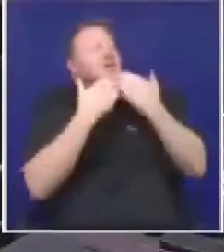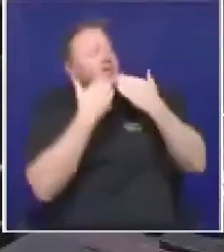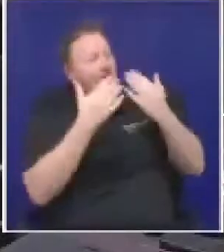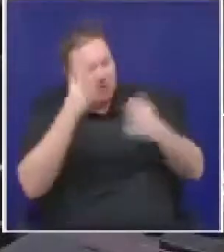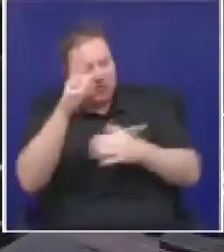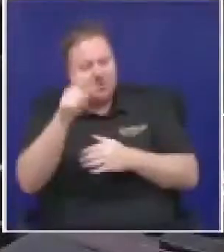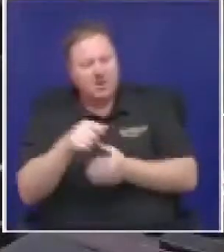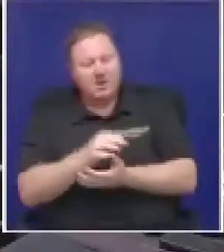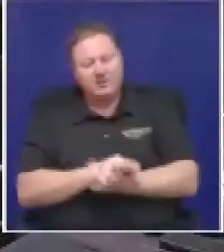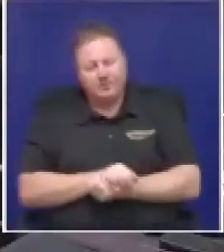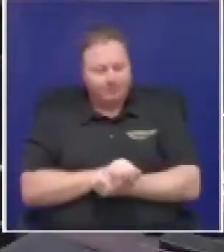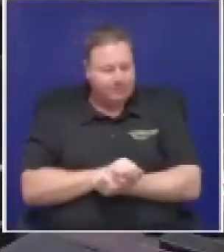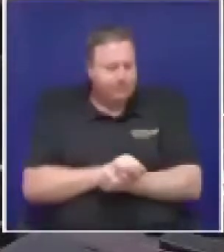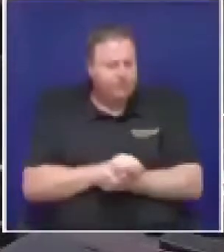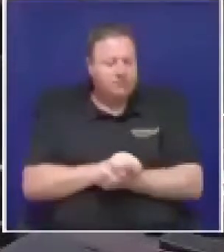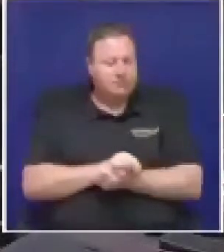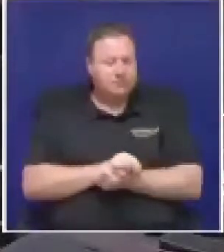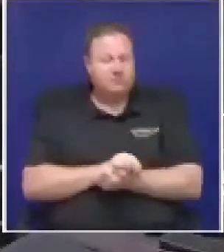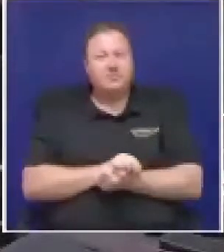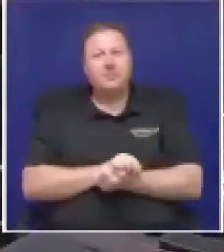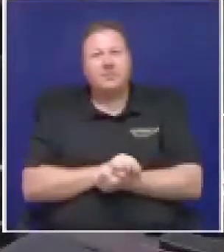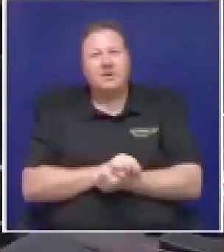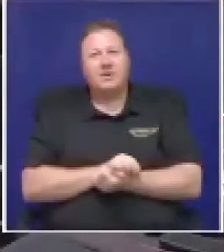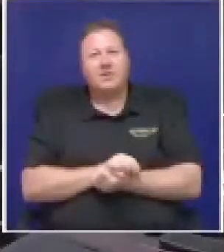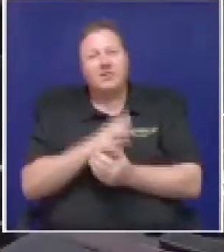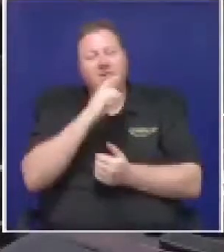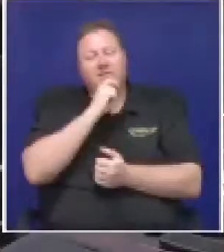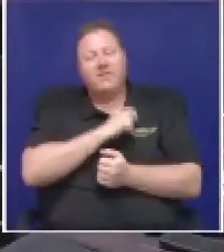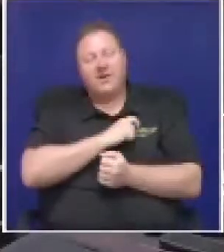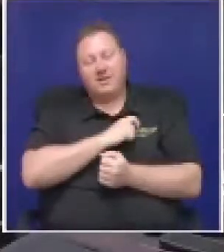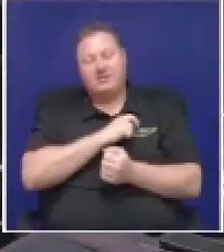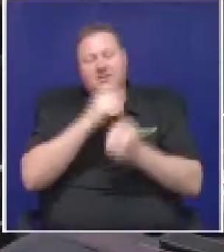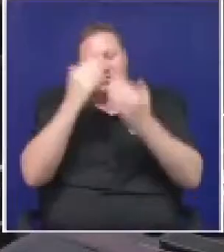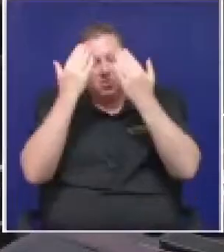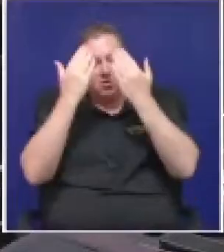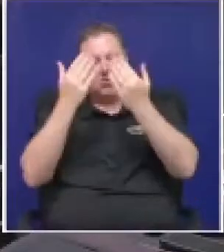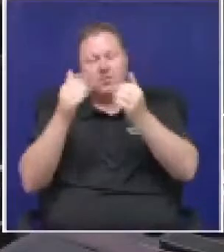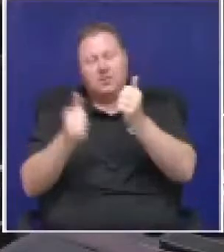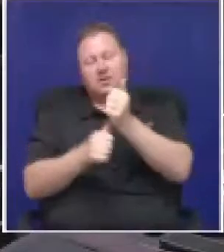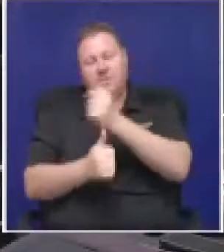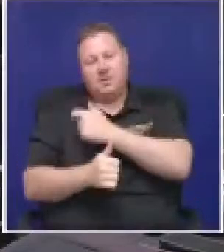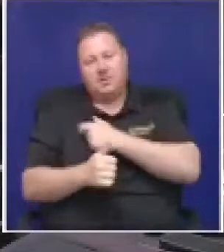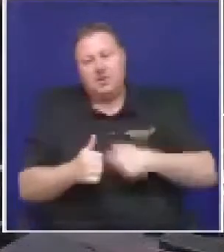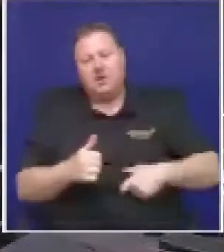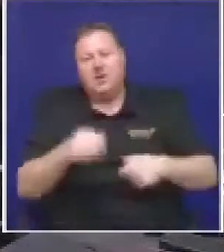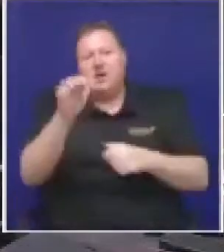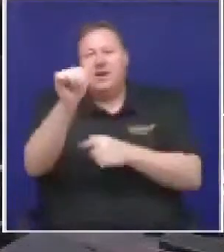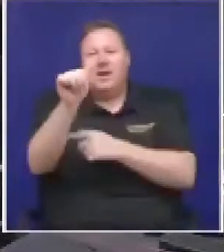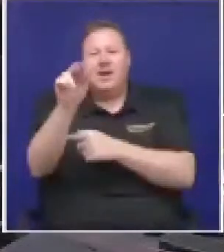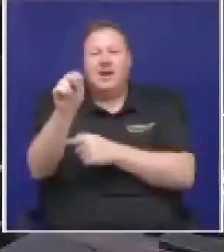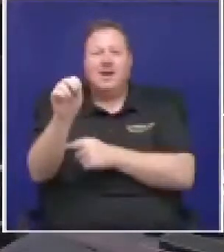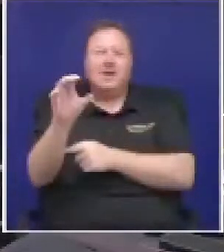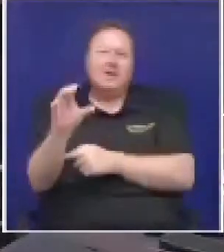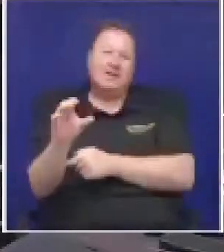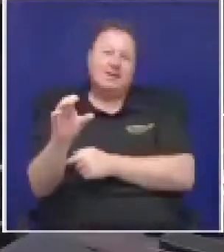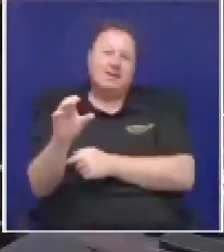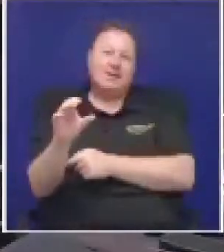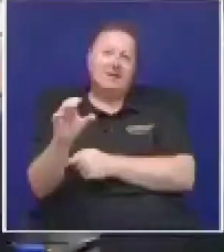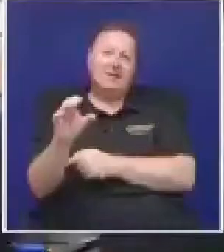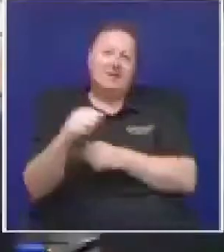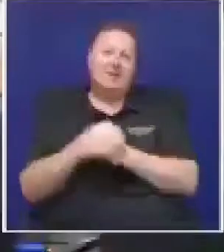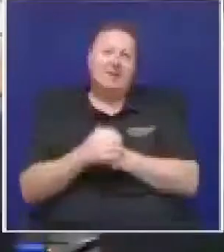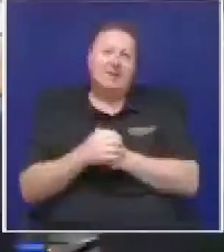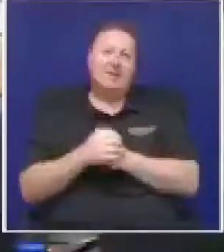In light of the fact that, Honorable Deputy President, the ANC's own 54th